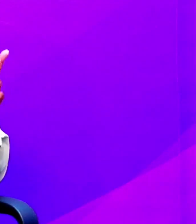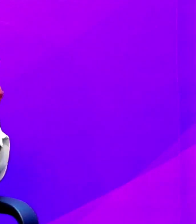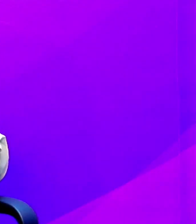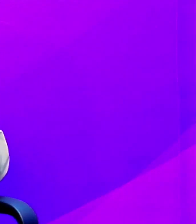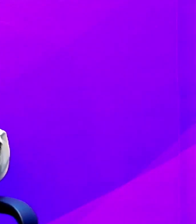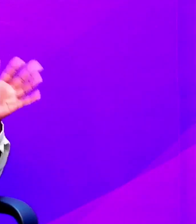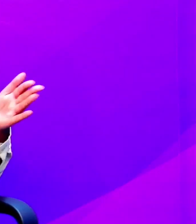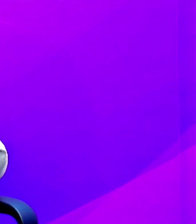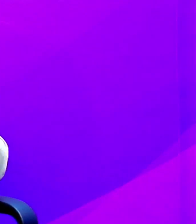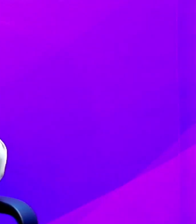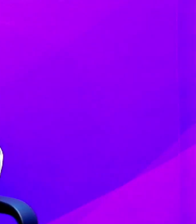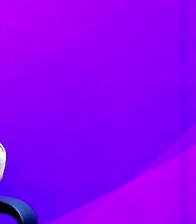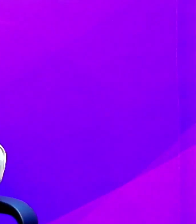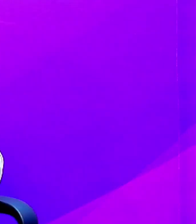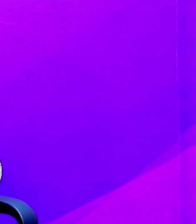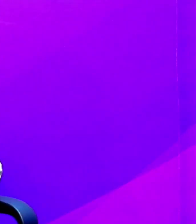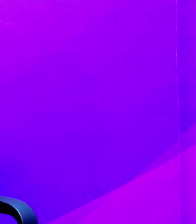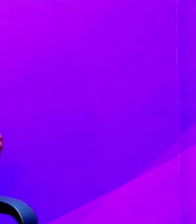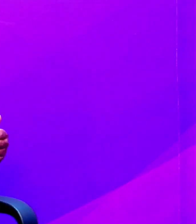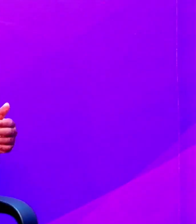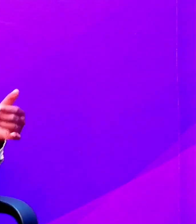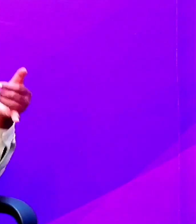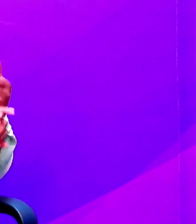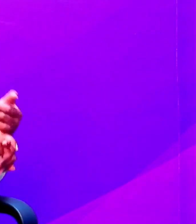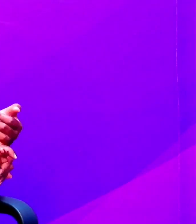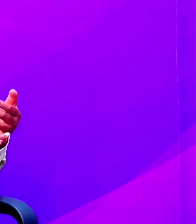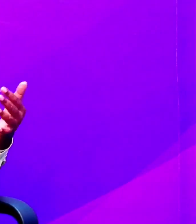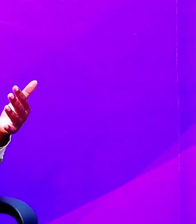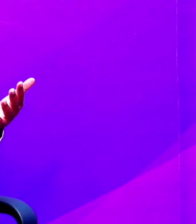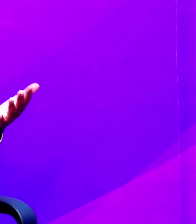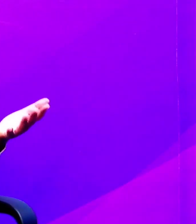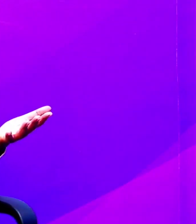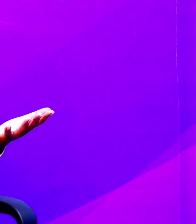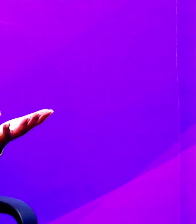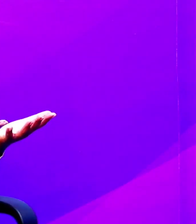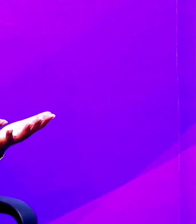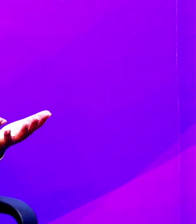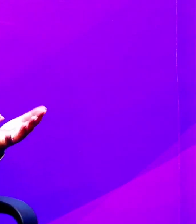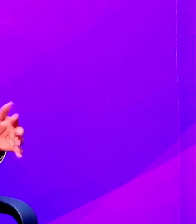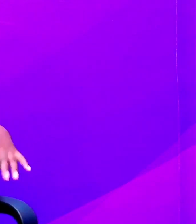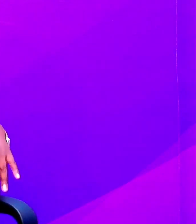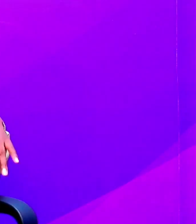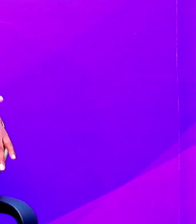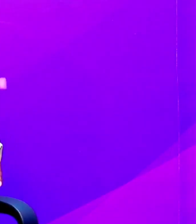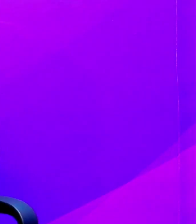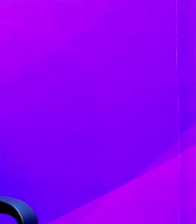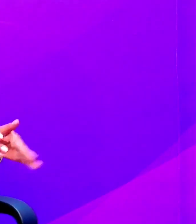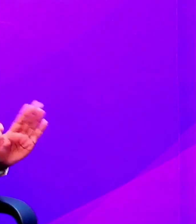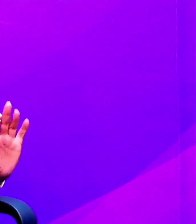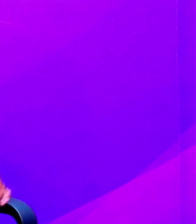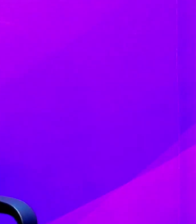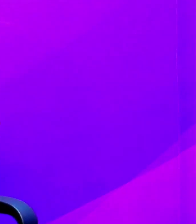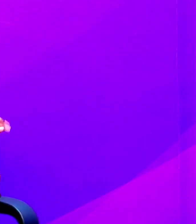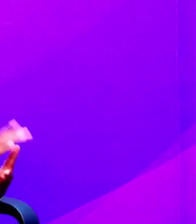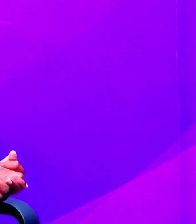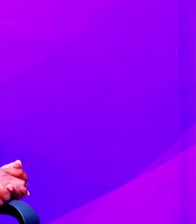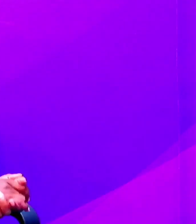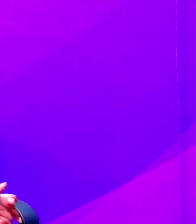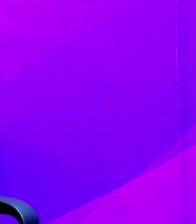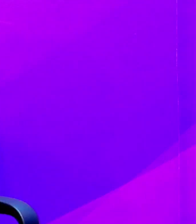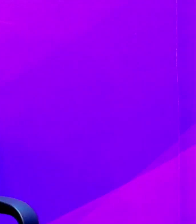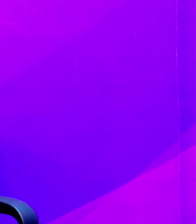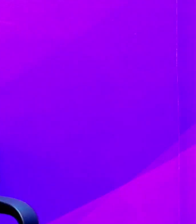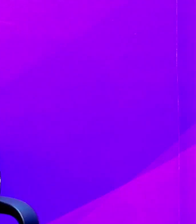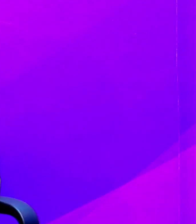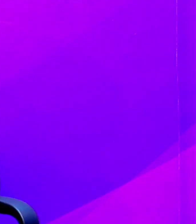So your relationship with your friends, your family, your wife maybe, was